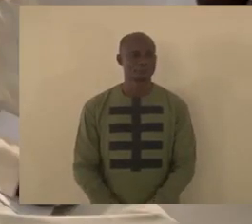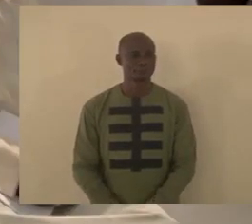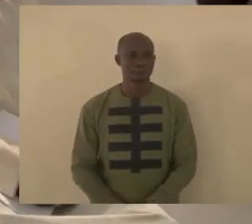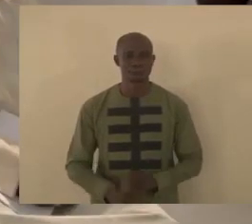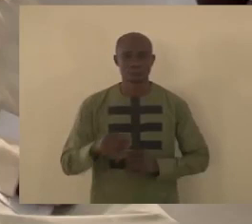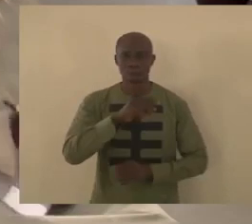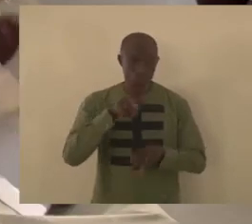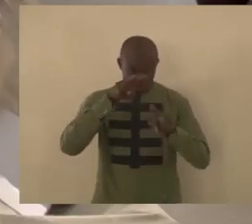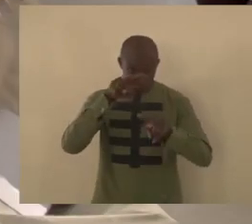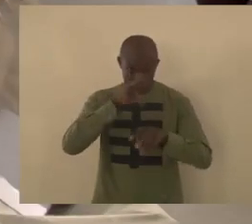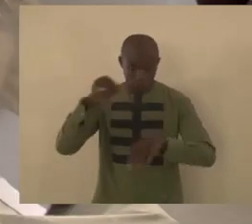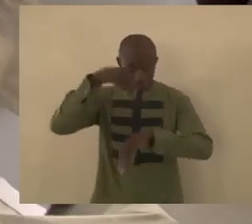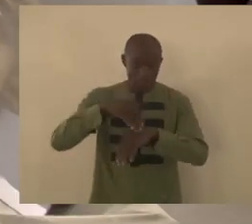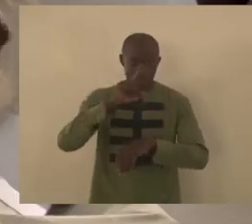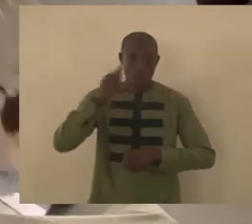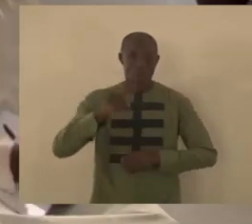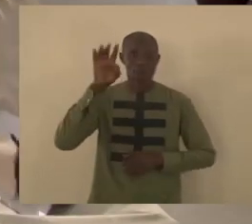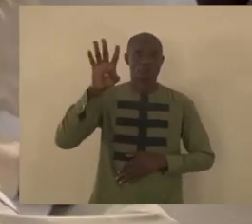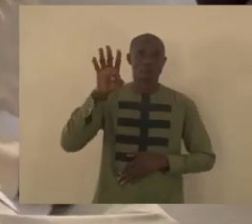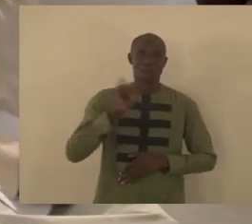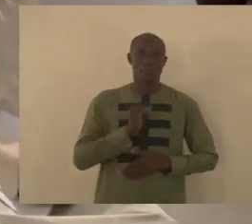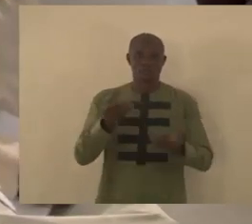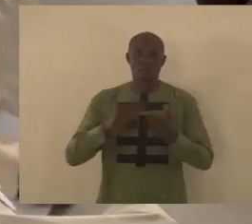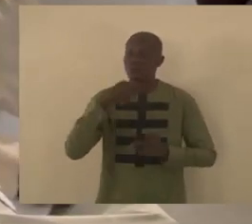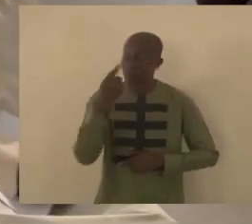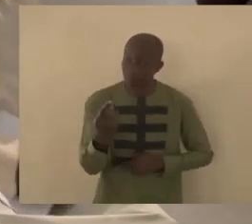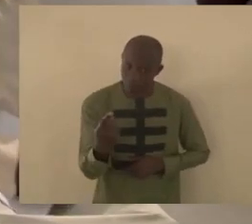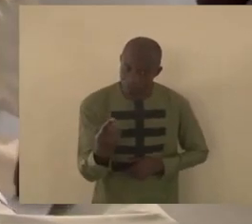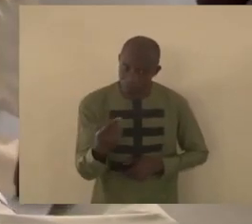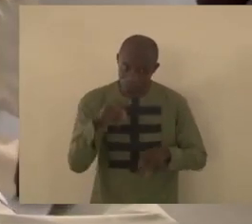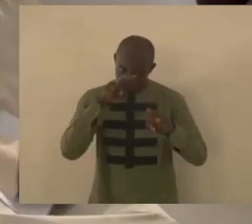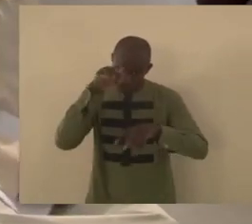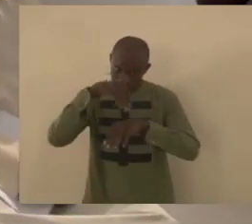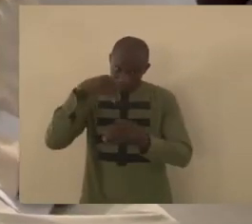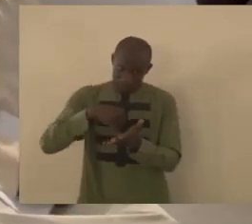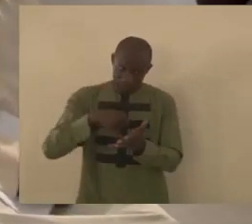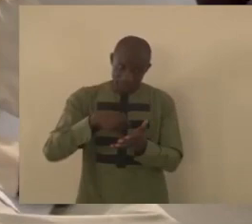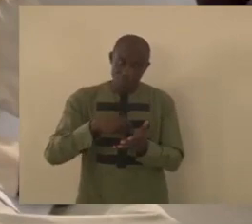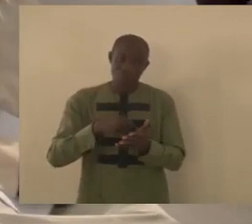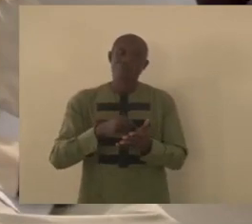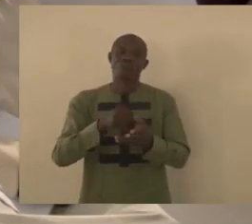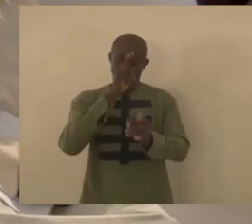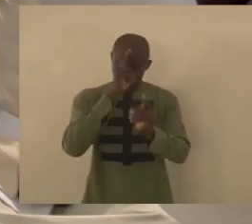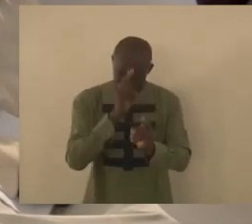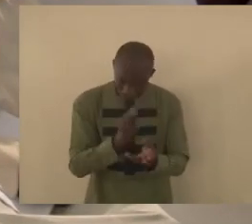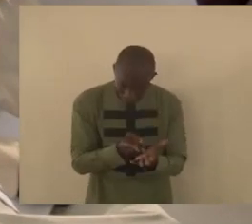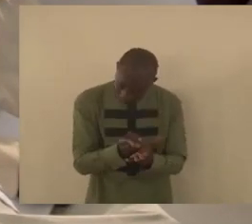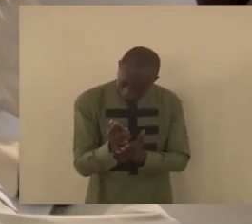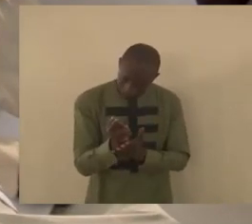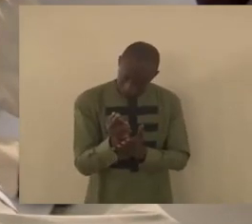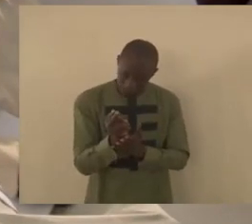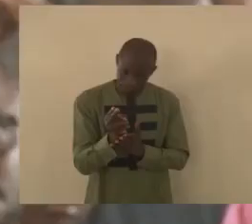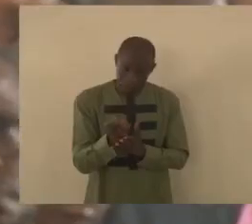They're looking at question four. I want to say that I want to look at it, honesty and